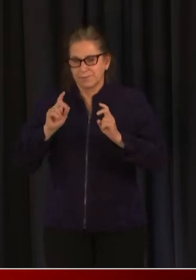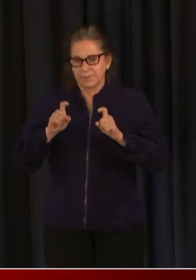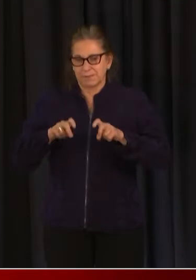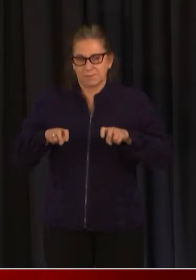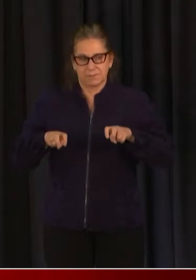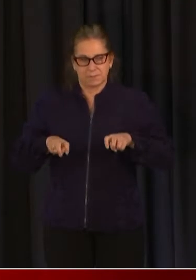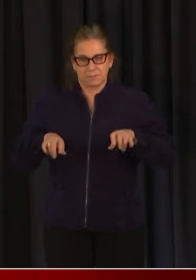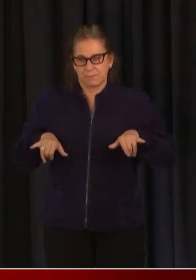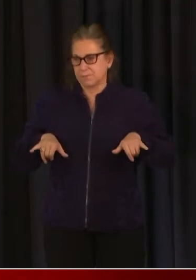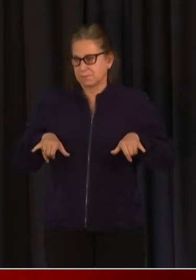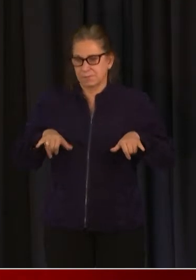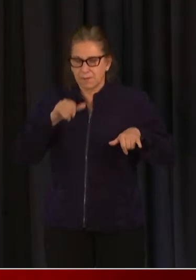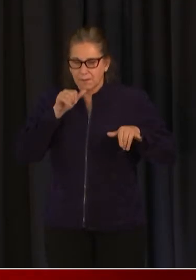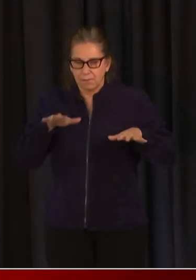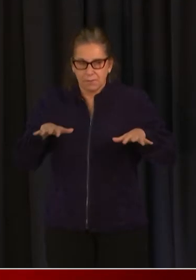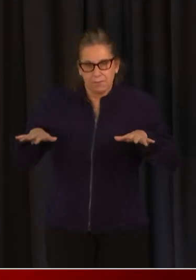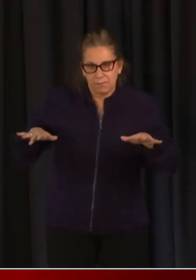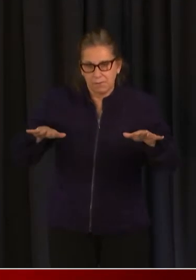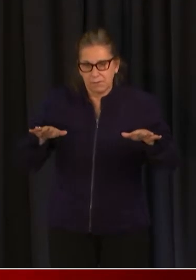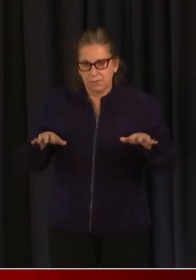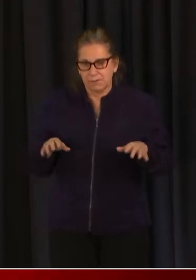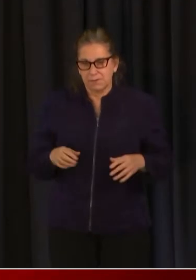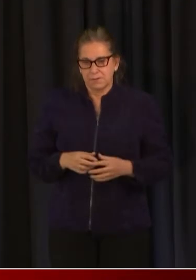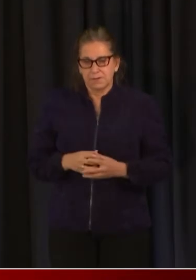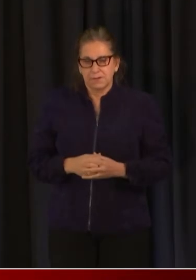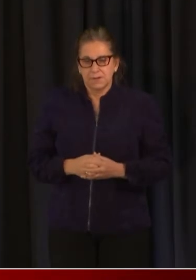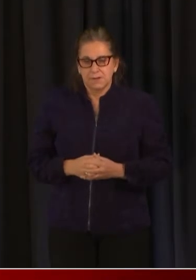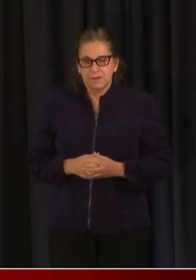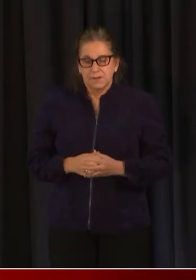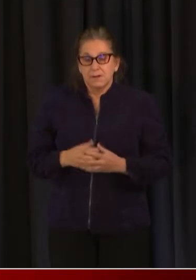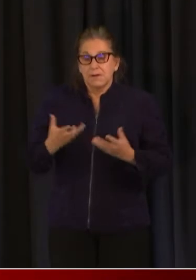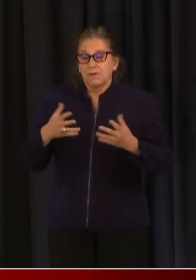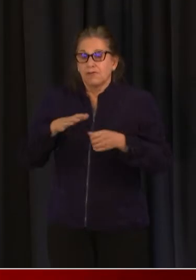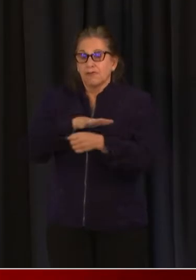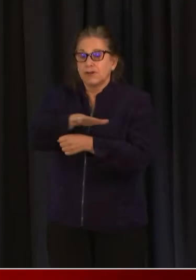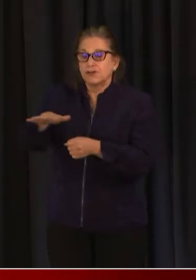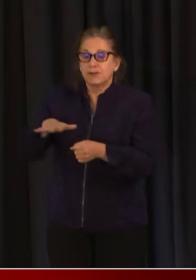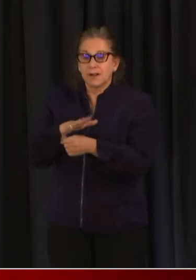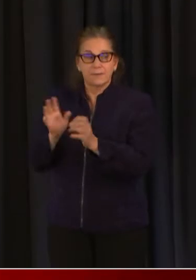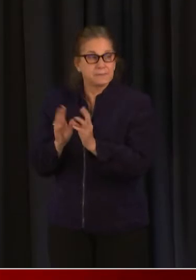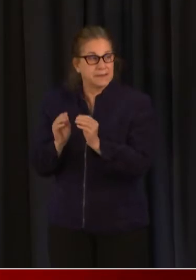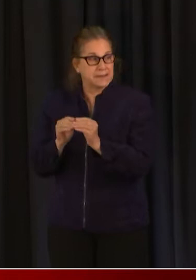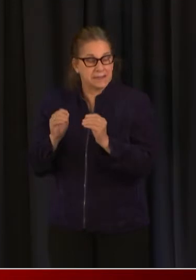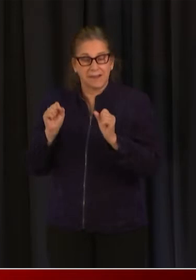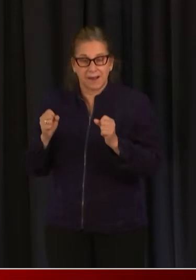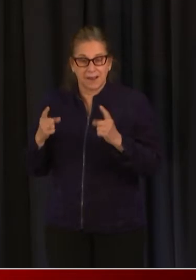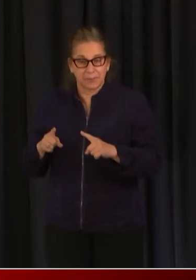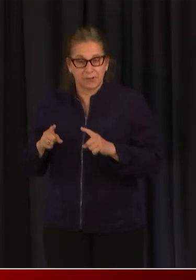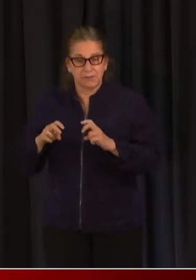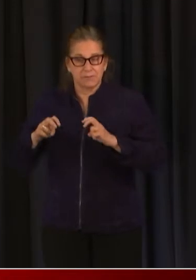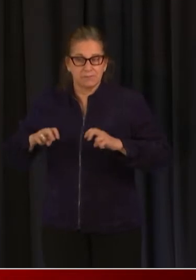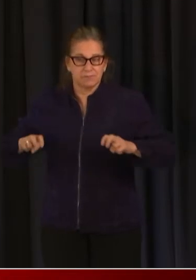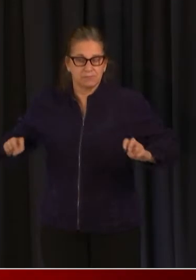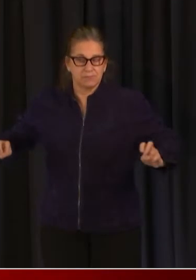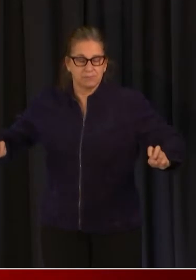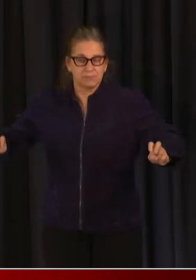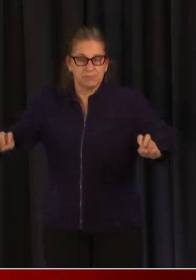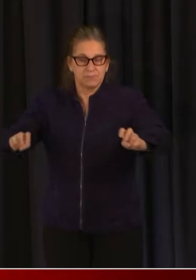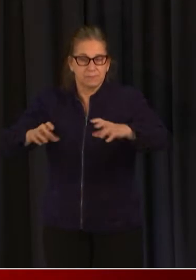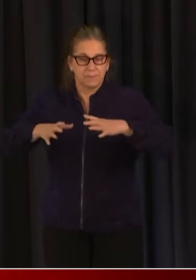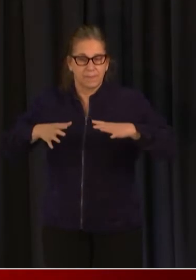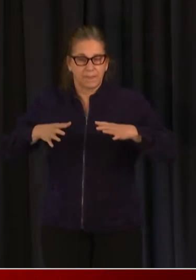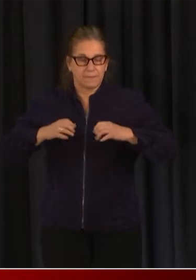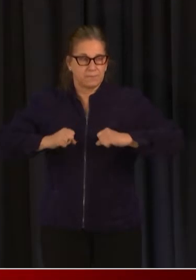distanced. Regional meetings may also happen to include seated conventions allowed